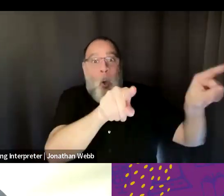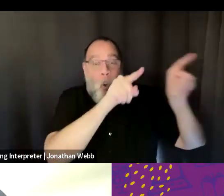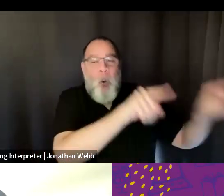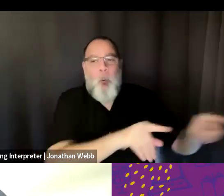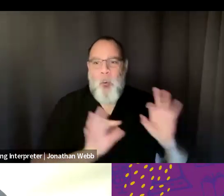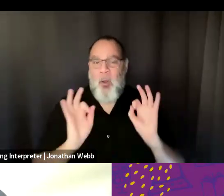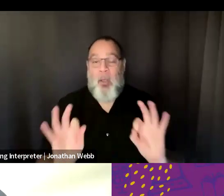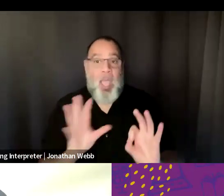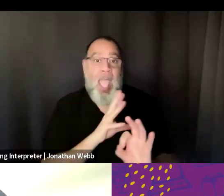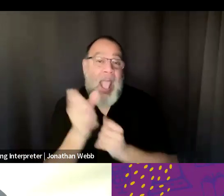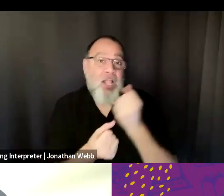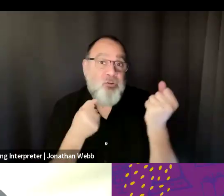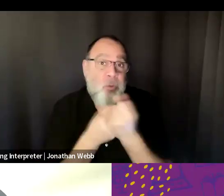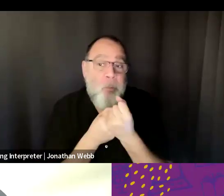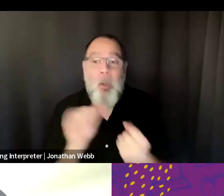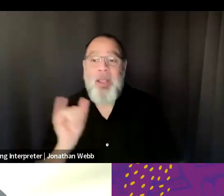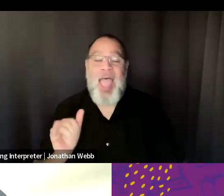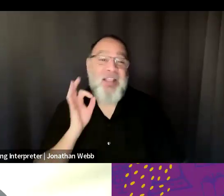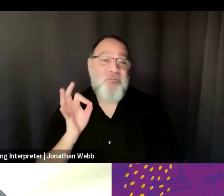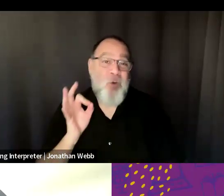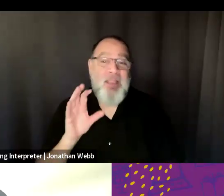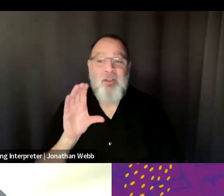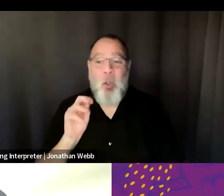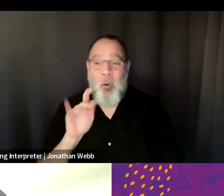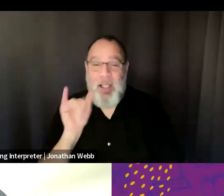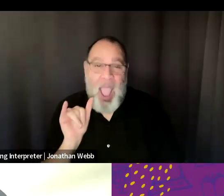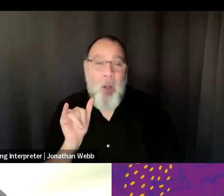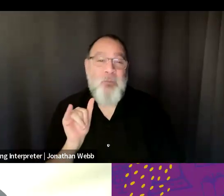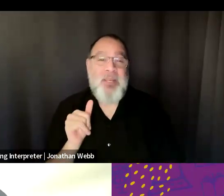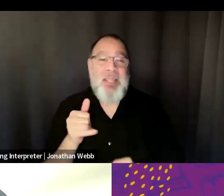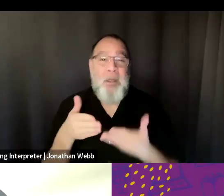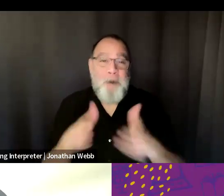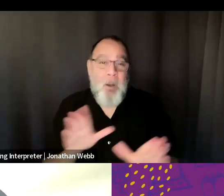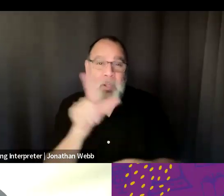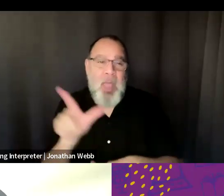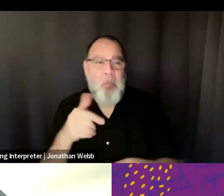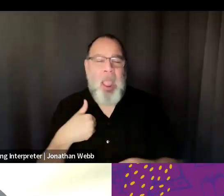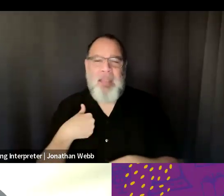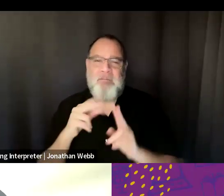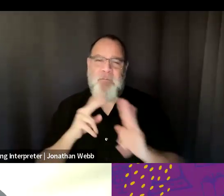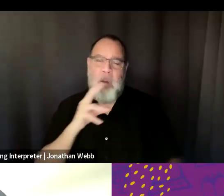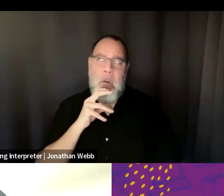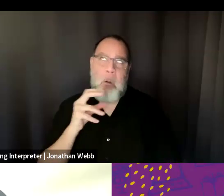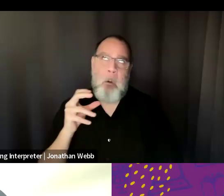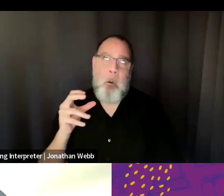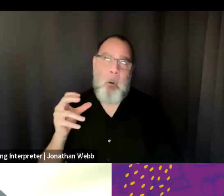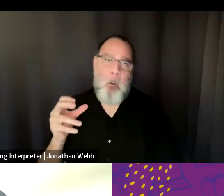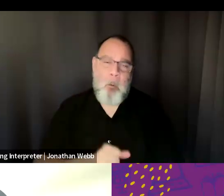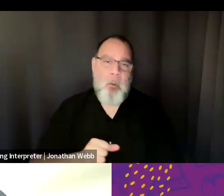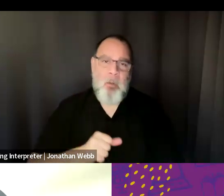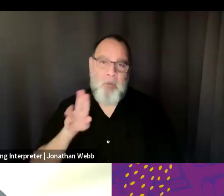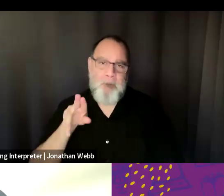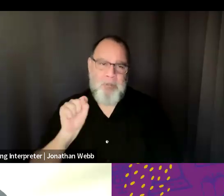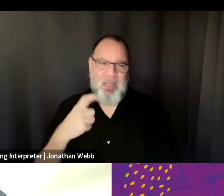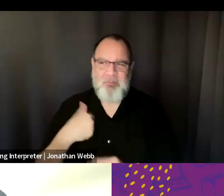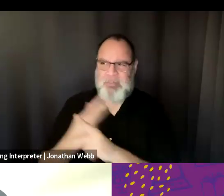actual Fresno County Public Library has a very old digibus that we are talking about, like how we're going to upgrade it and replace it with a newer vehicle. But then also, if